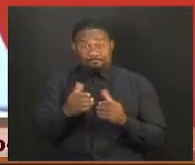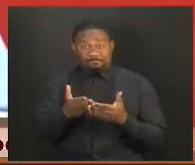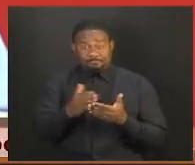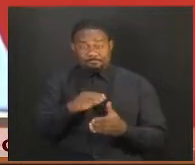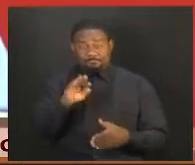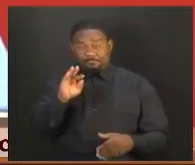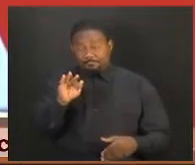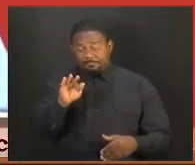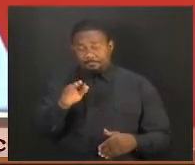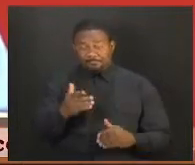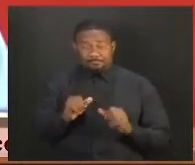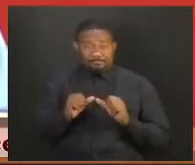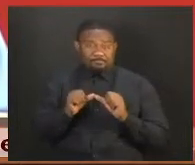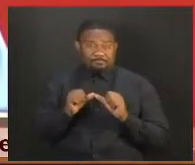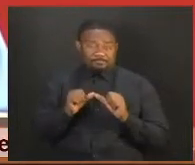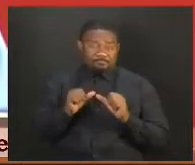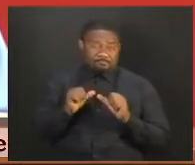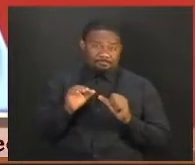20,